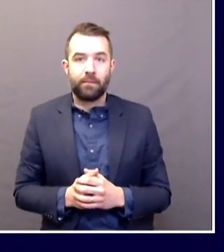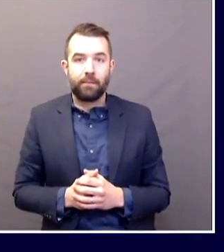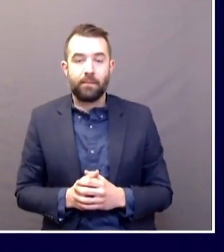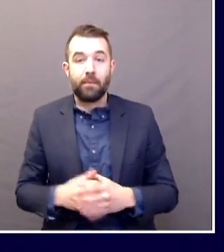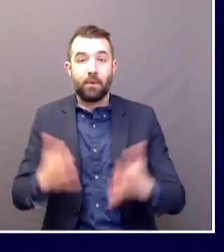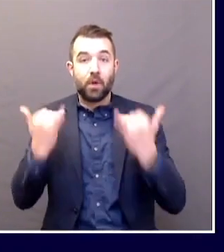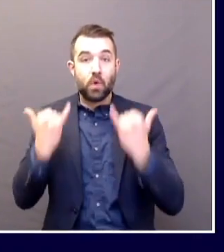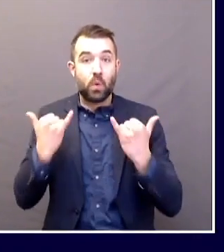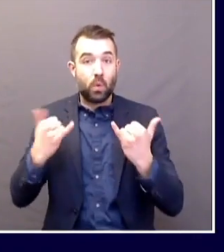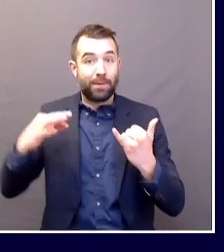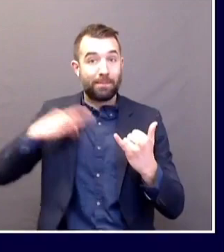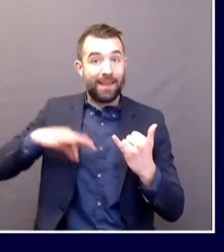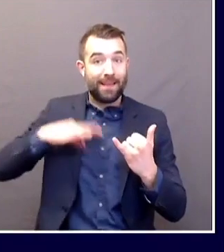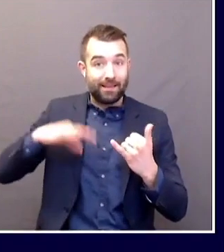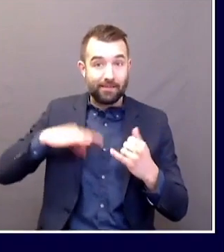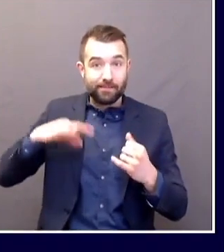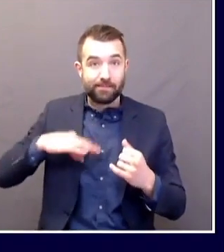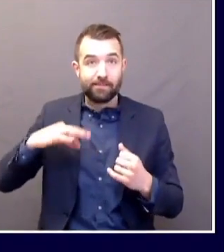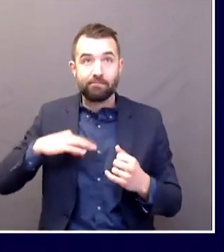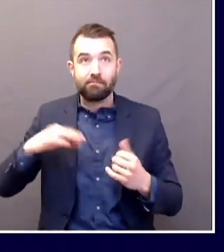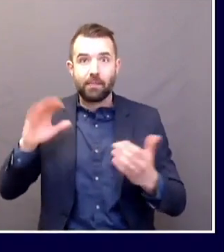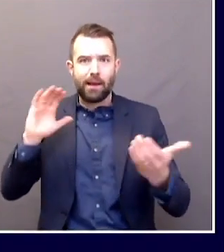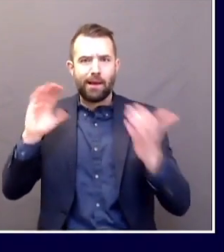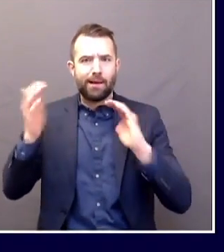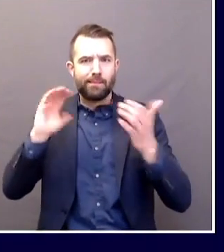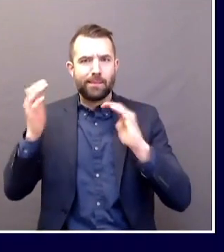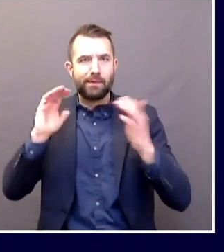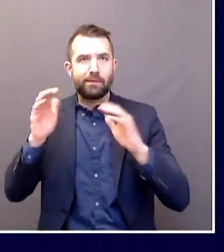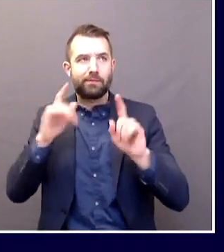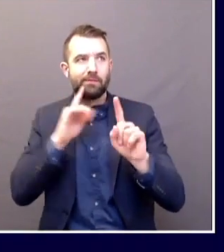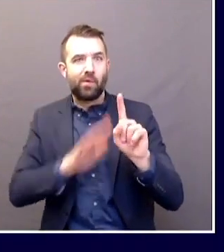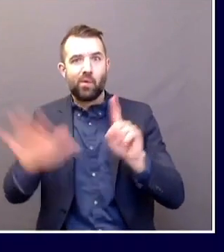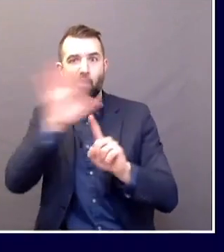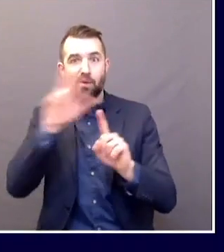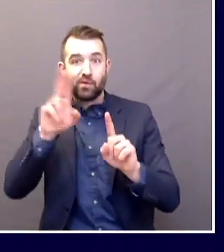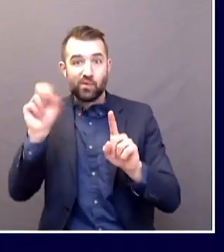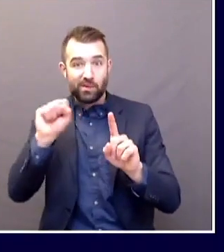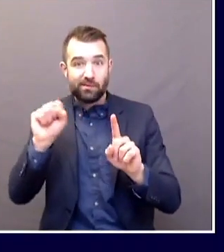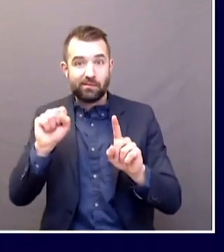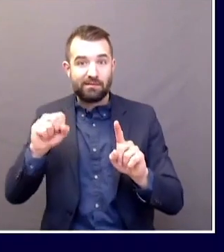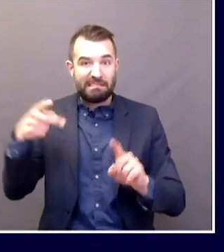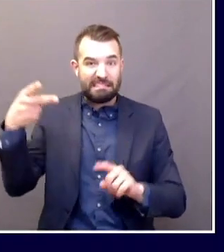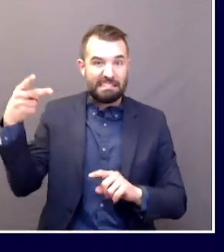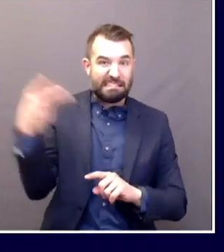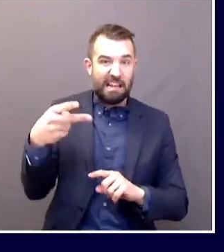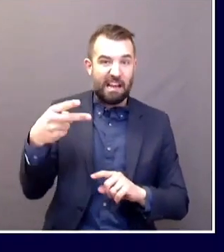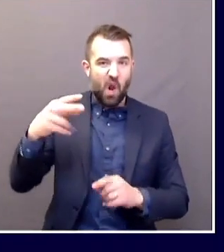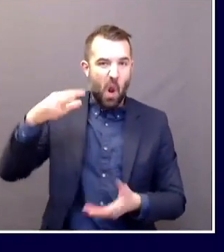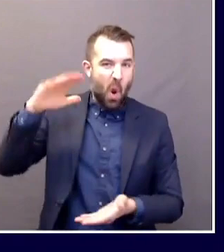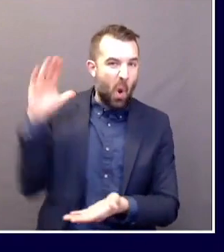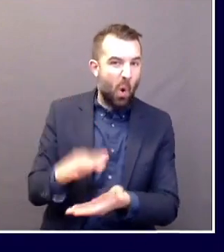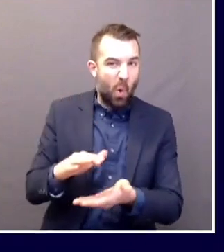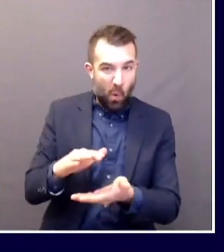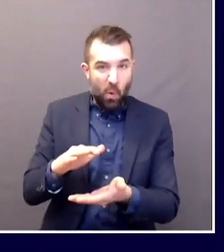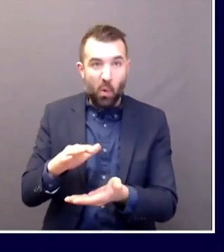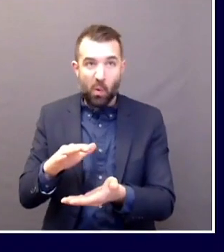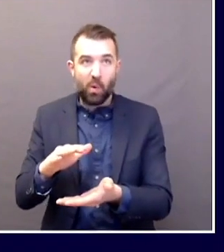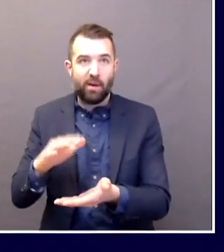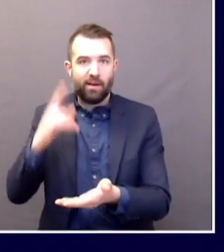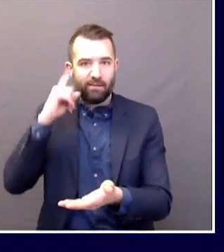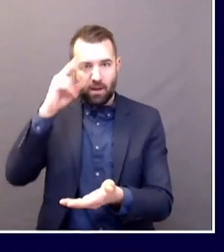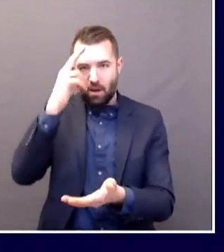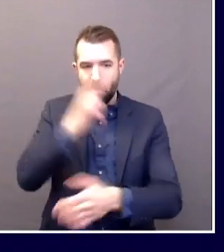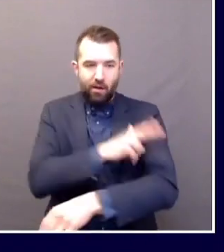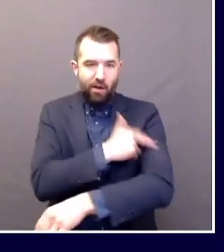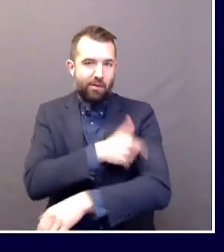ranks second lowest in the nation in total hospitalizations. We rank third lowest in the total number of cases and